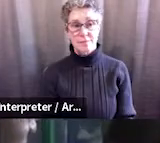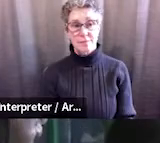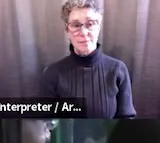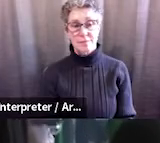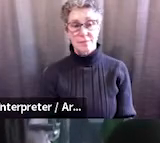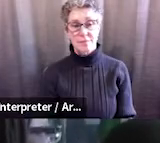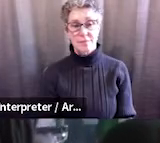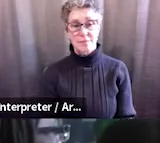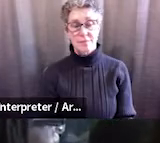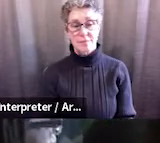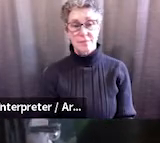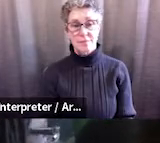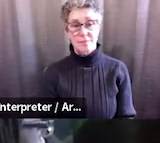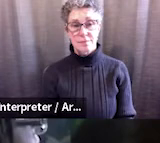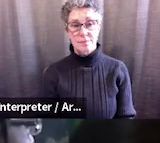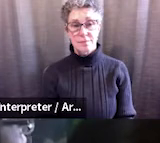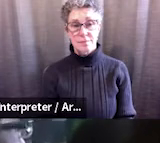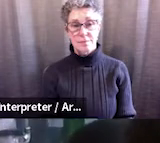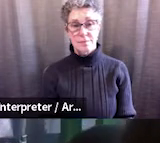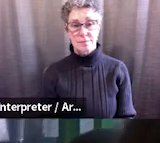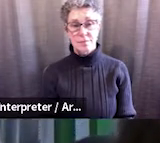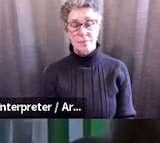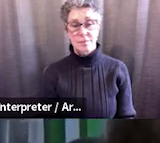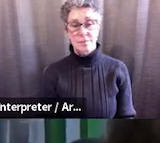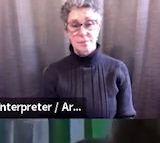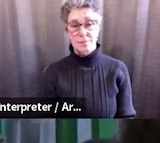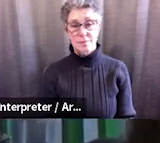She's white. She's white? Mm-hmm.